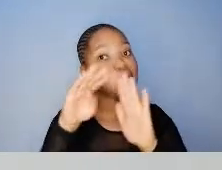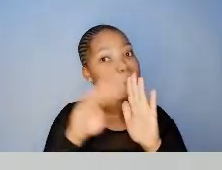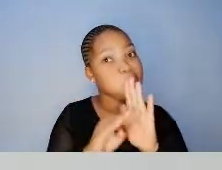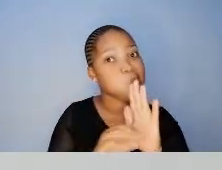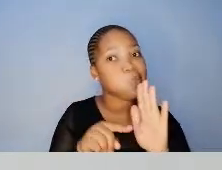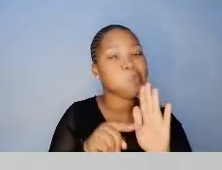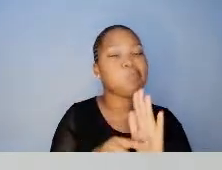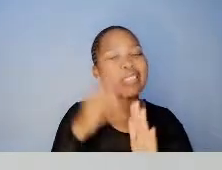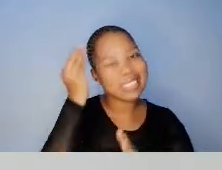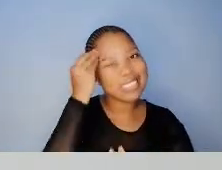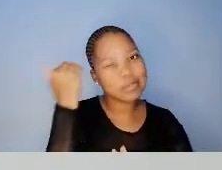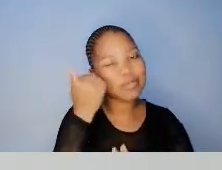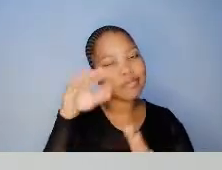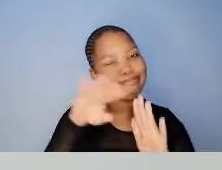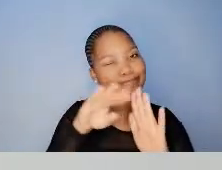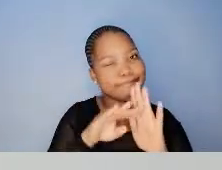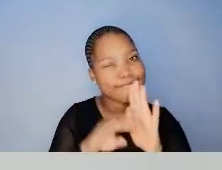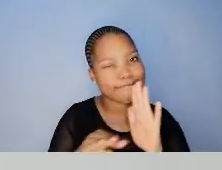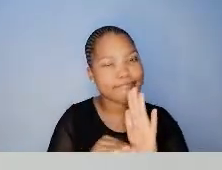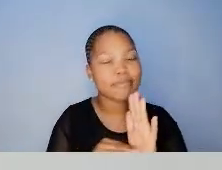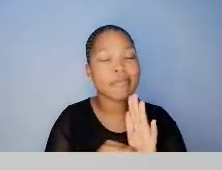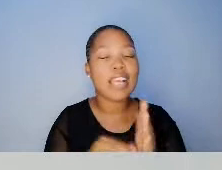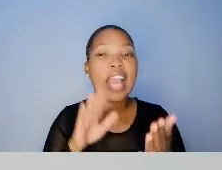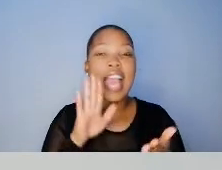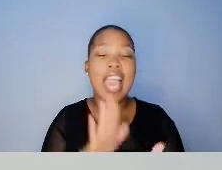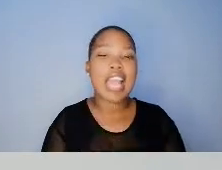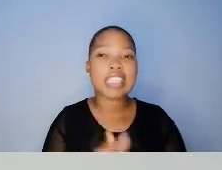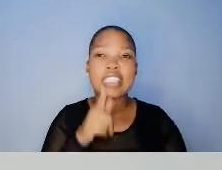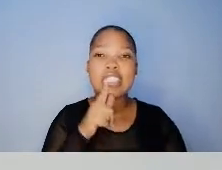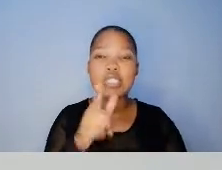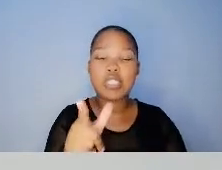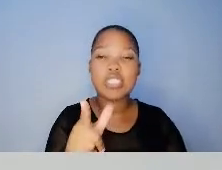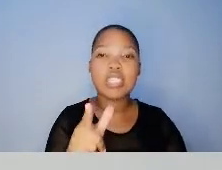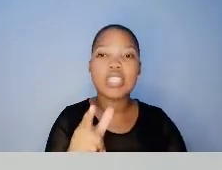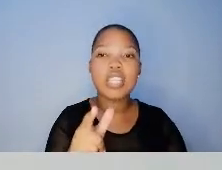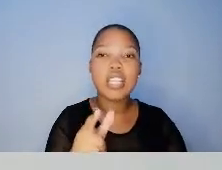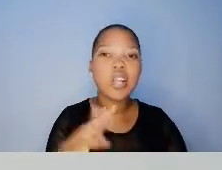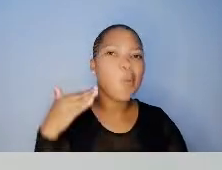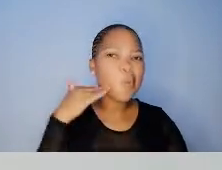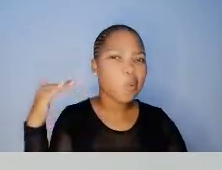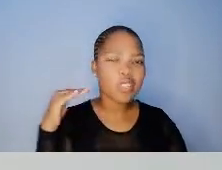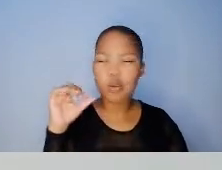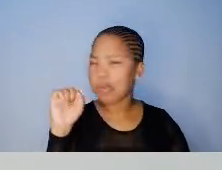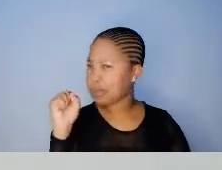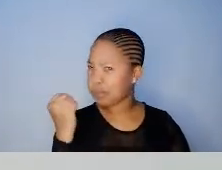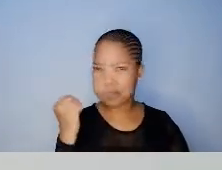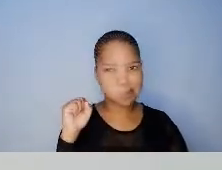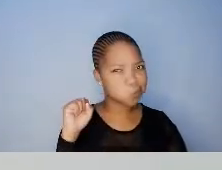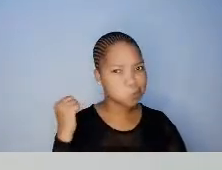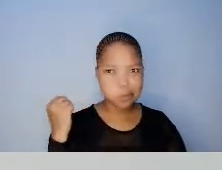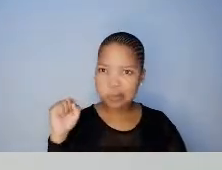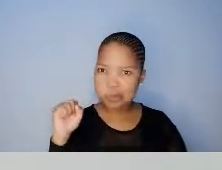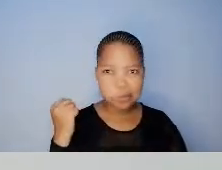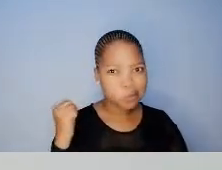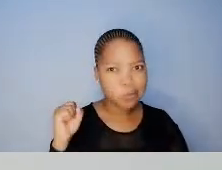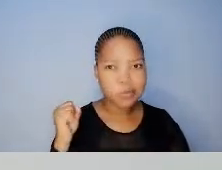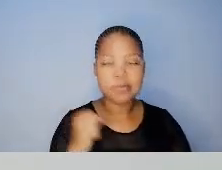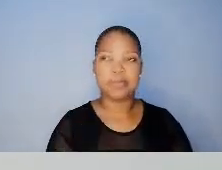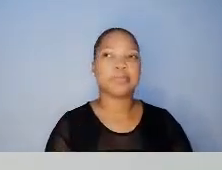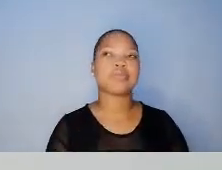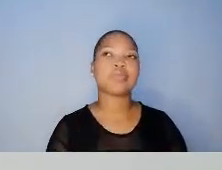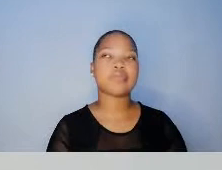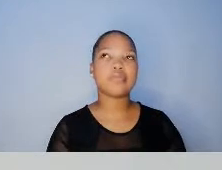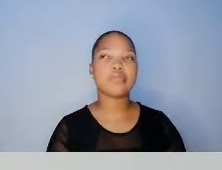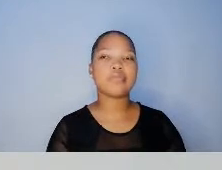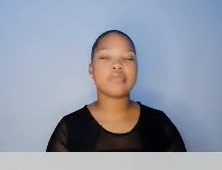program is, and whatsoever. And trust me, I didn't get any disappointments,